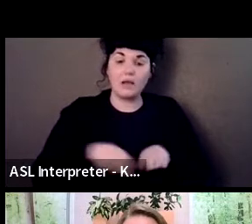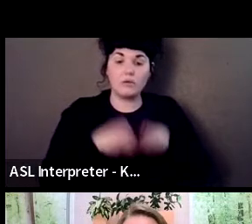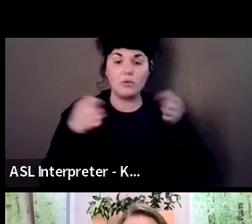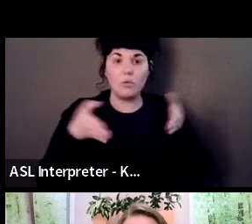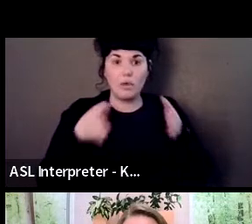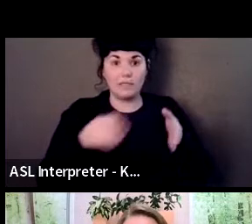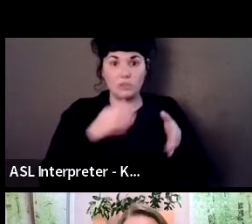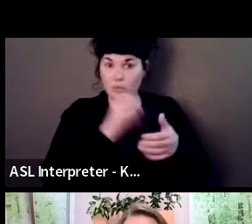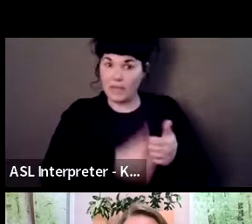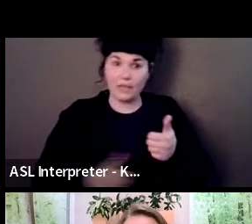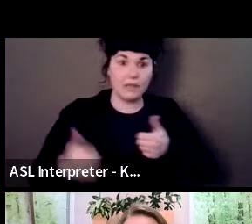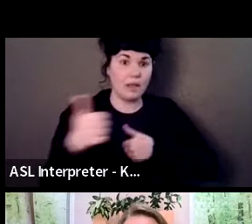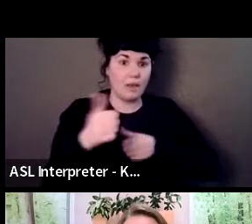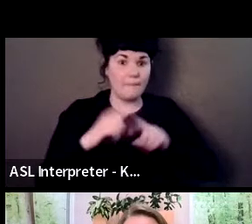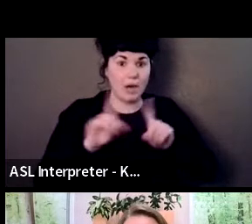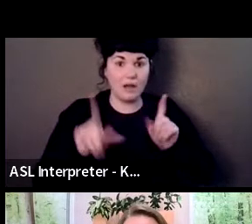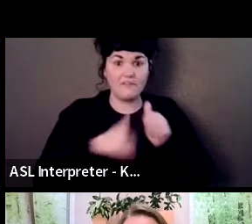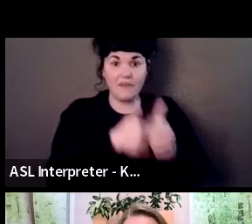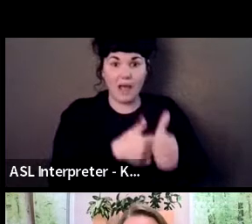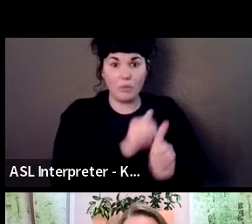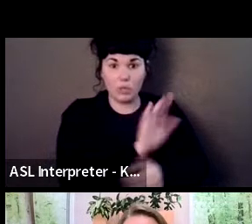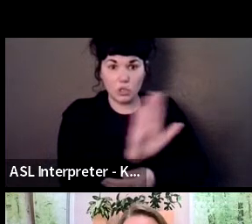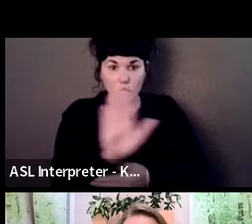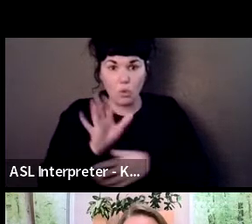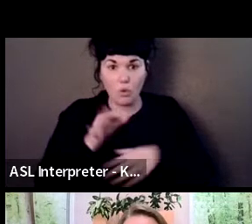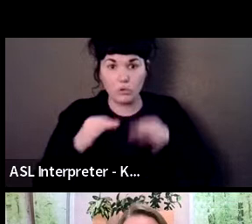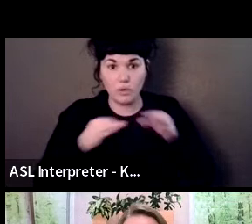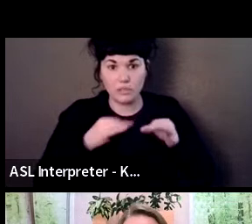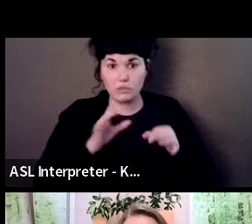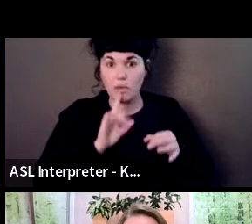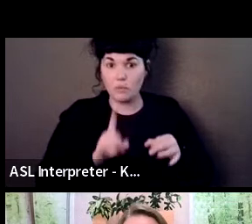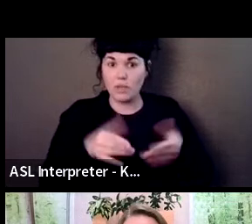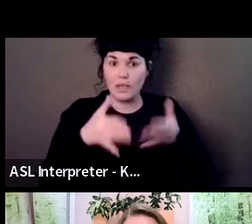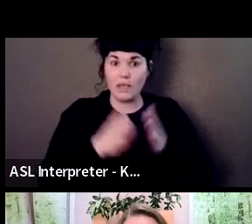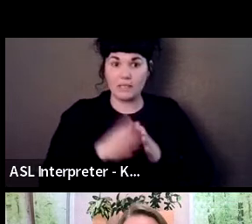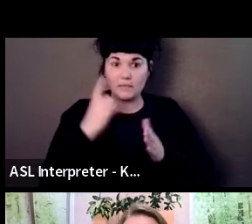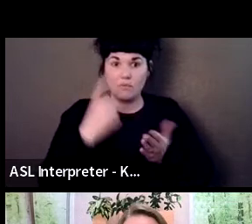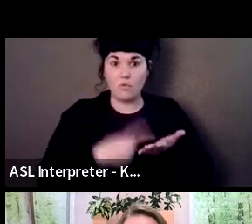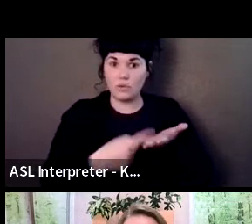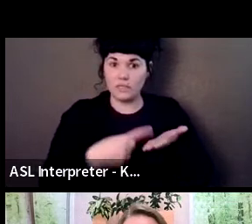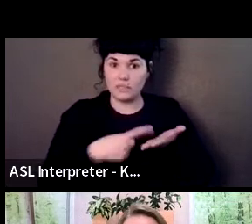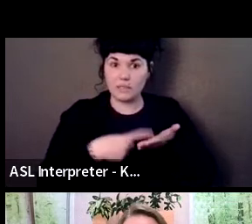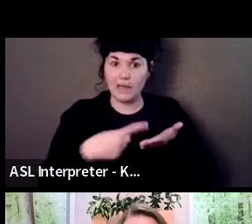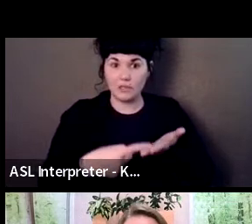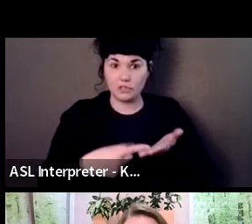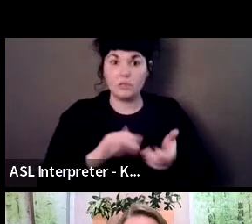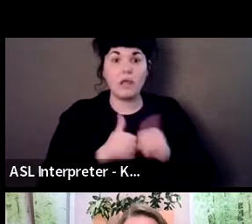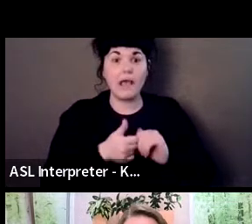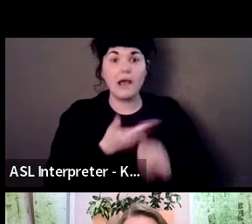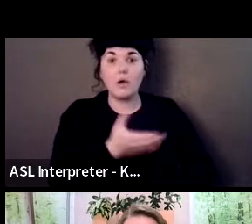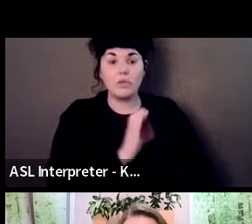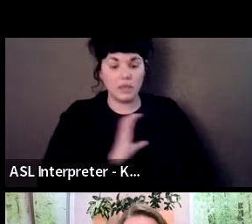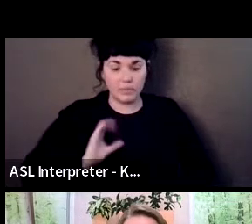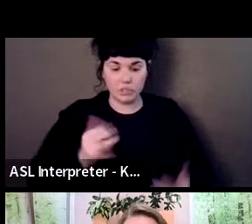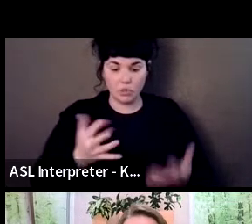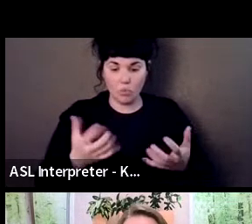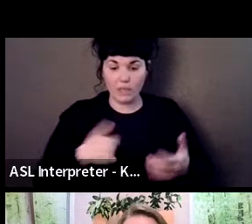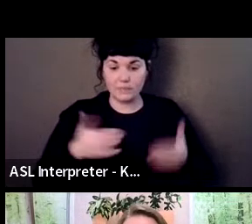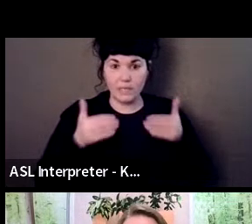following the direction. So really wanted to have a discussion as to, you know, how the commission would like to me to